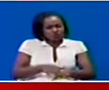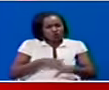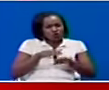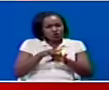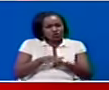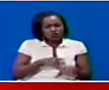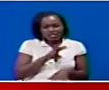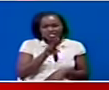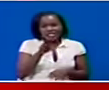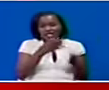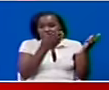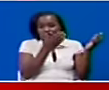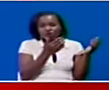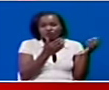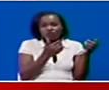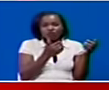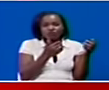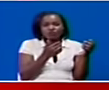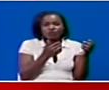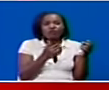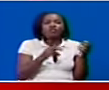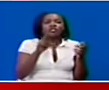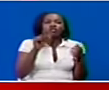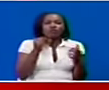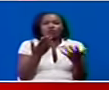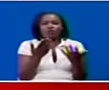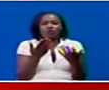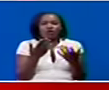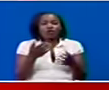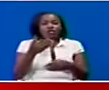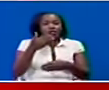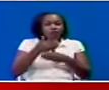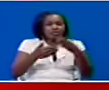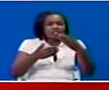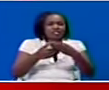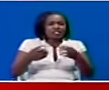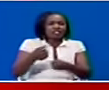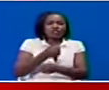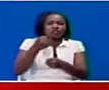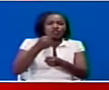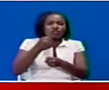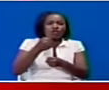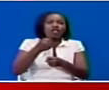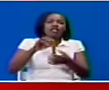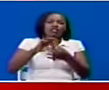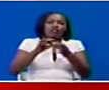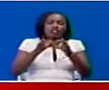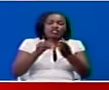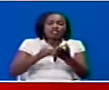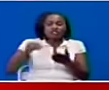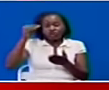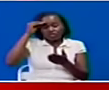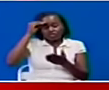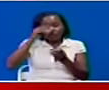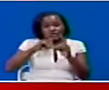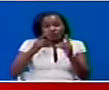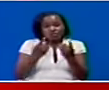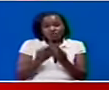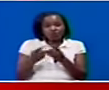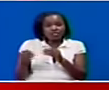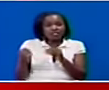I'm very hopeful that we are slowly building a very strong partnership and coalition in the education sector that is going to lead